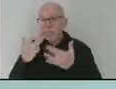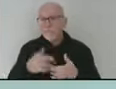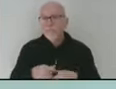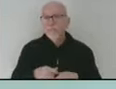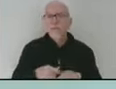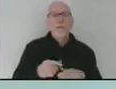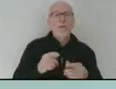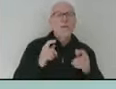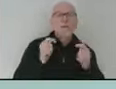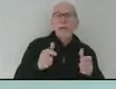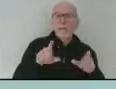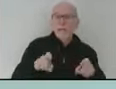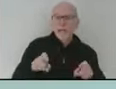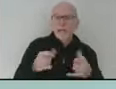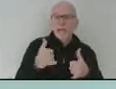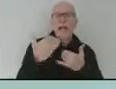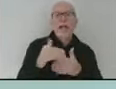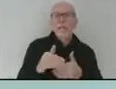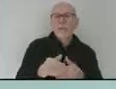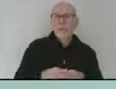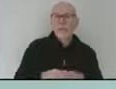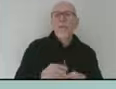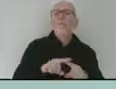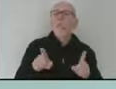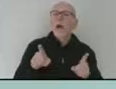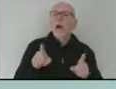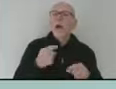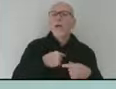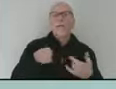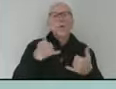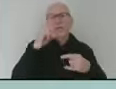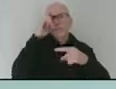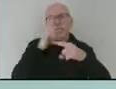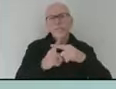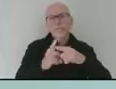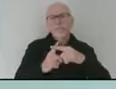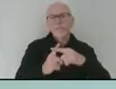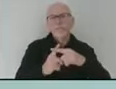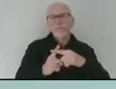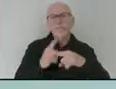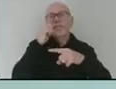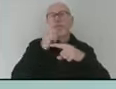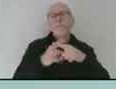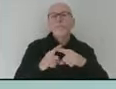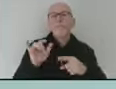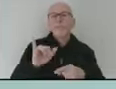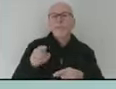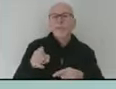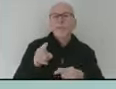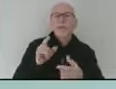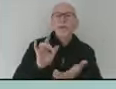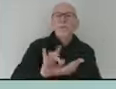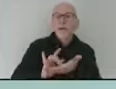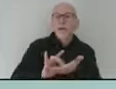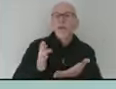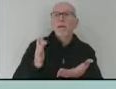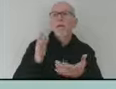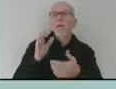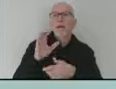testing remains limited, but there is hope. There is hope with promising therapies such as monoclonal antibodies and the